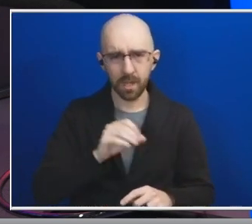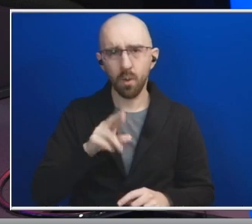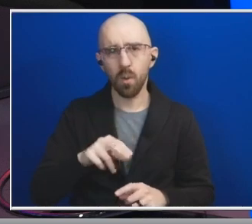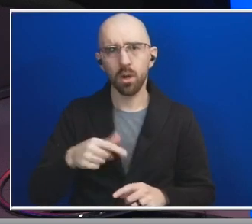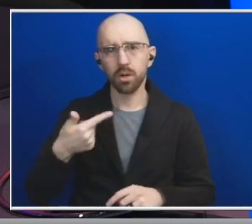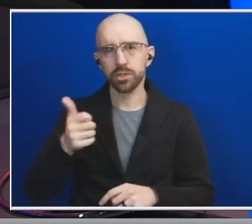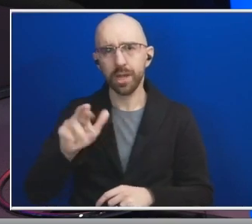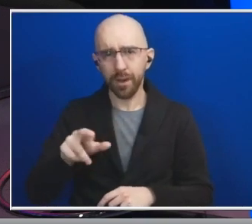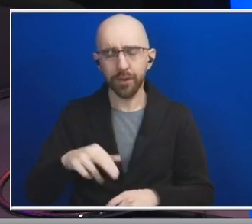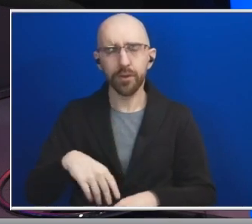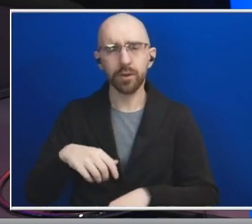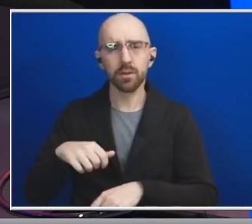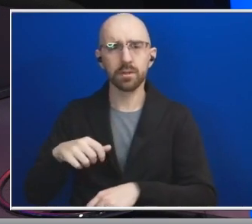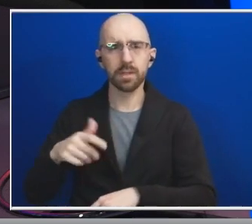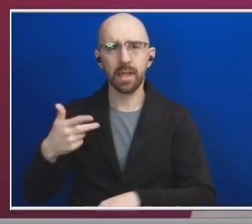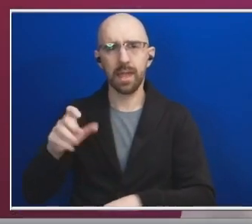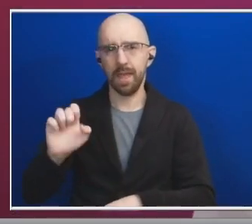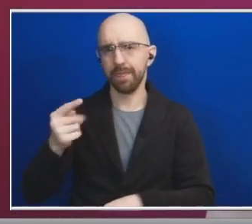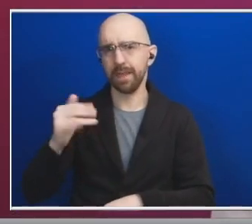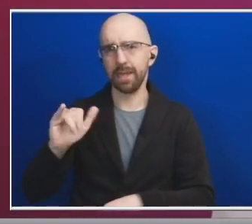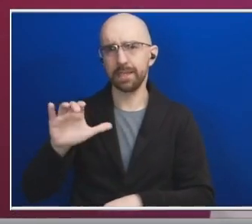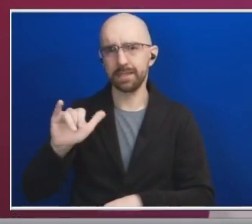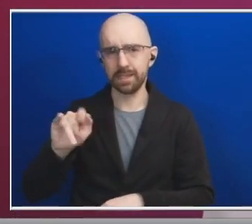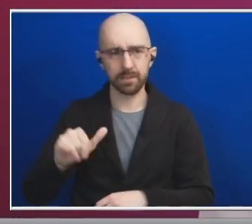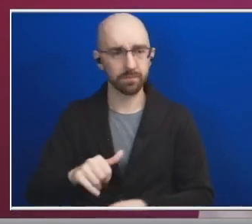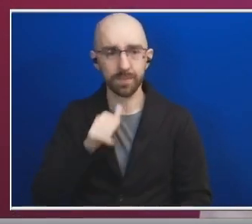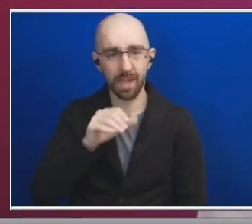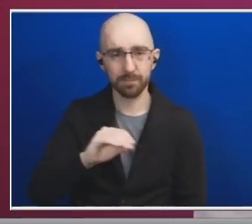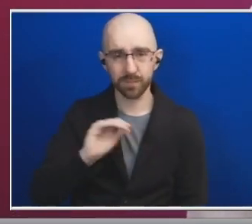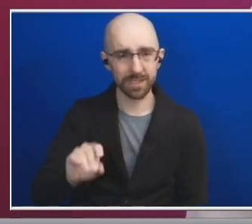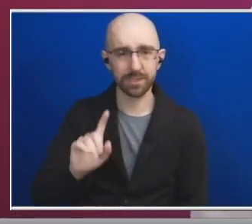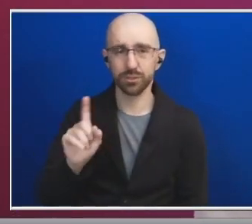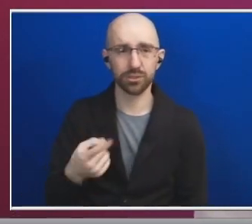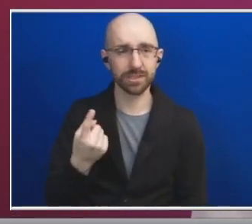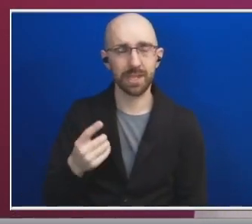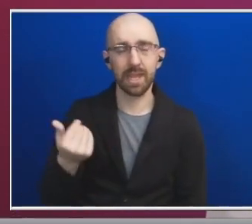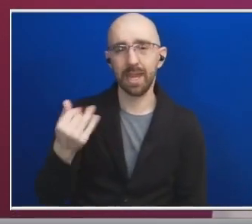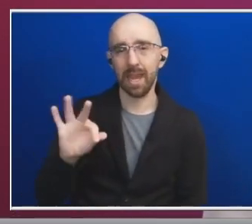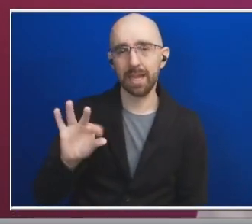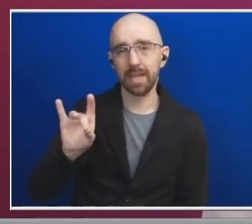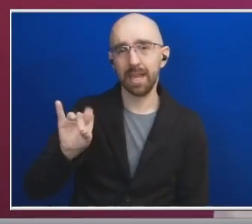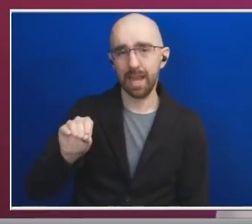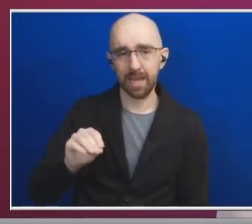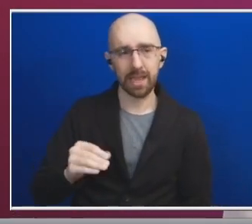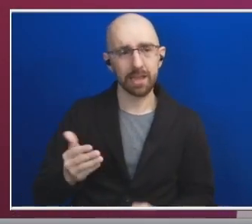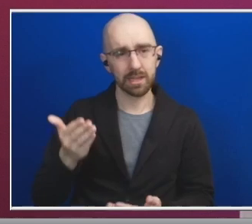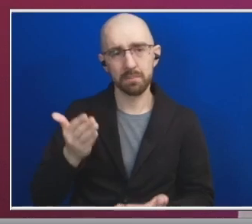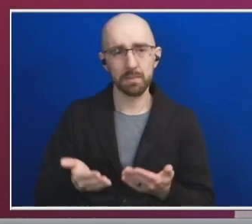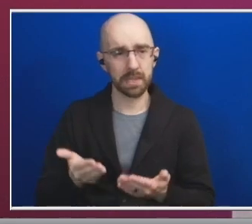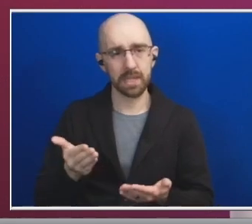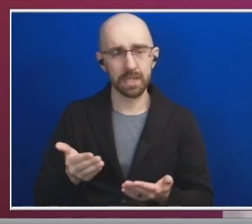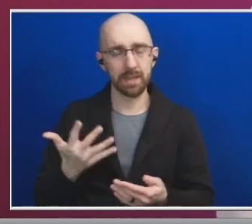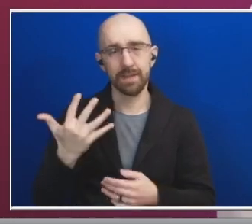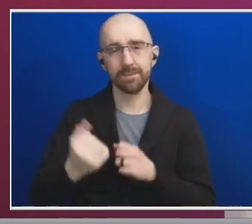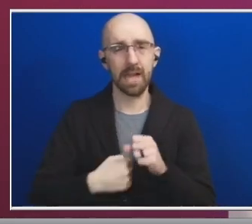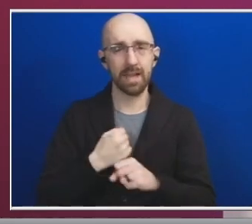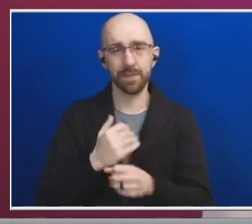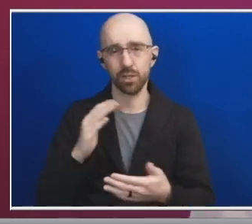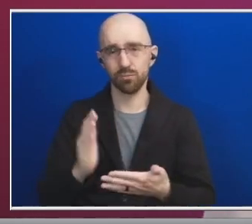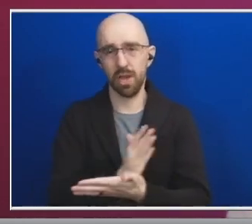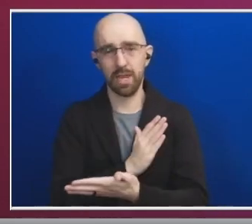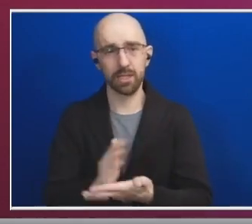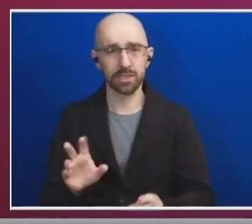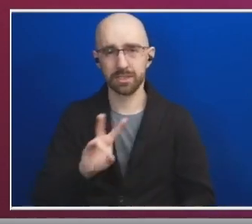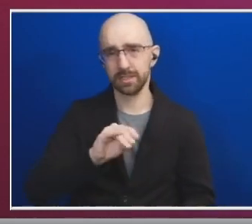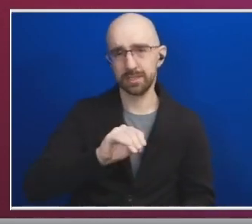ethnicity? It's not a percentage, it's just that. Around 1980, maybe give me a 5-year range of that, so late 70s, around